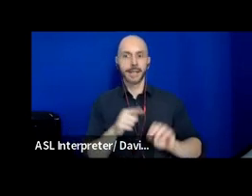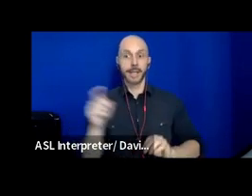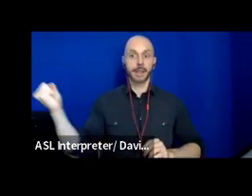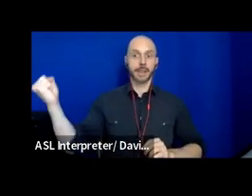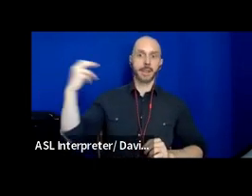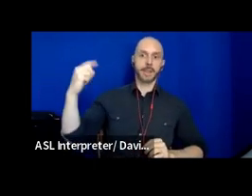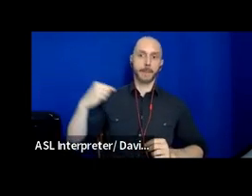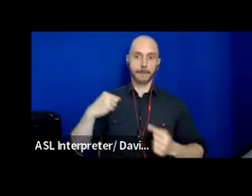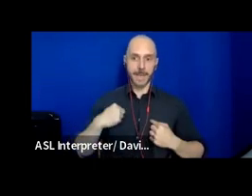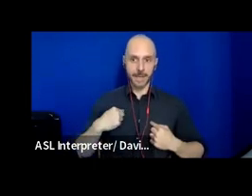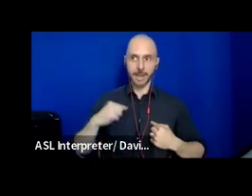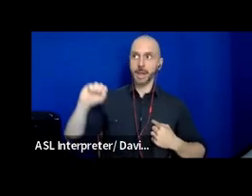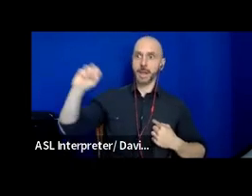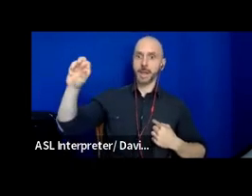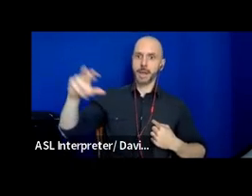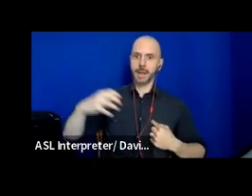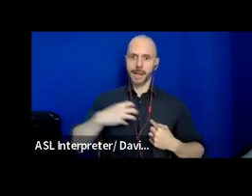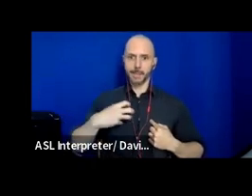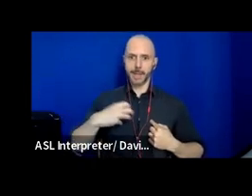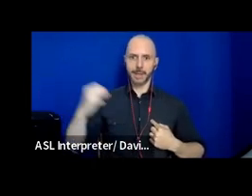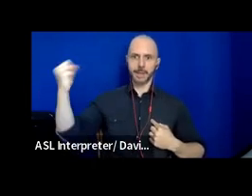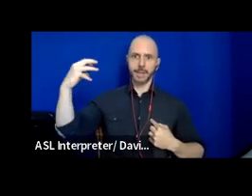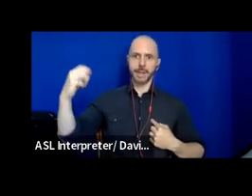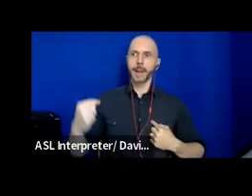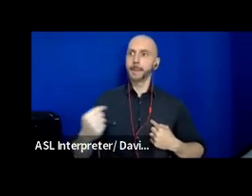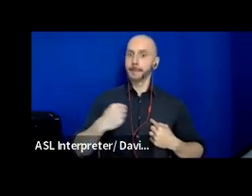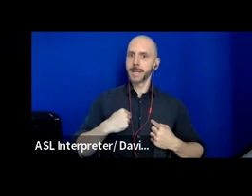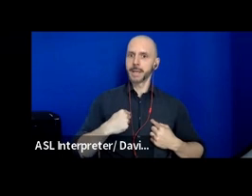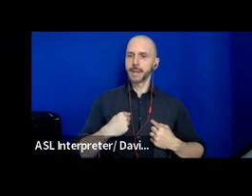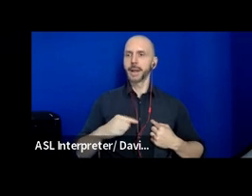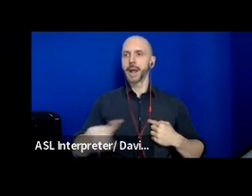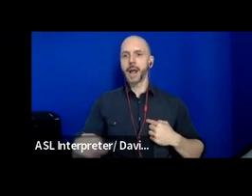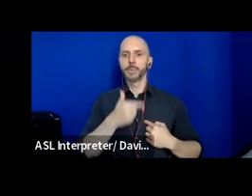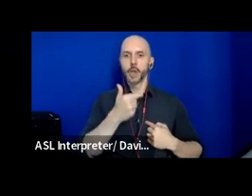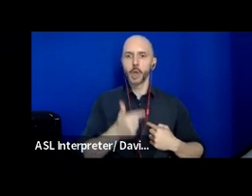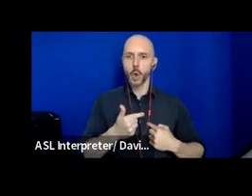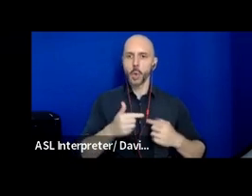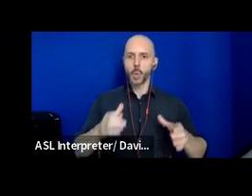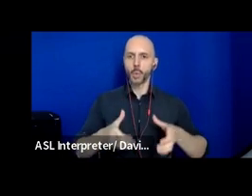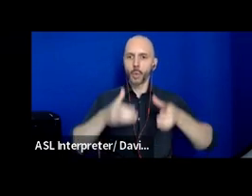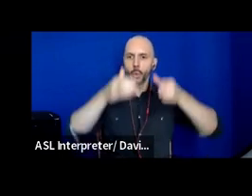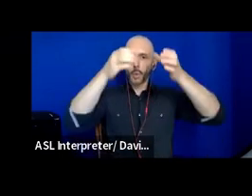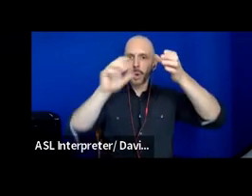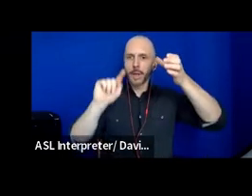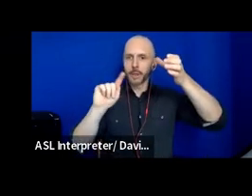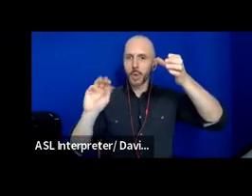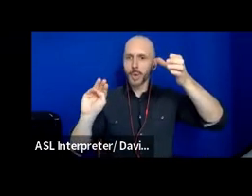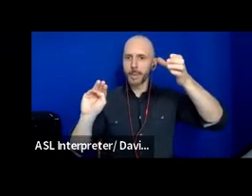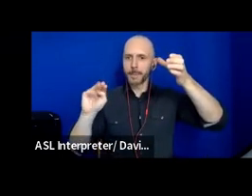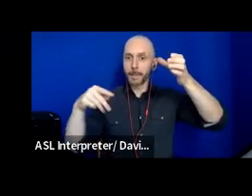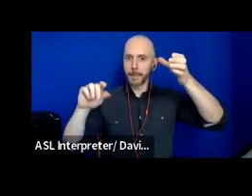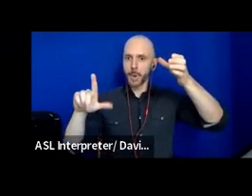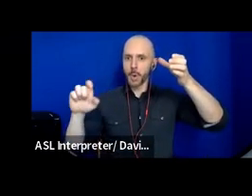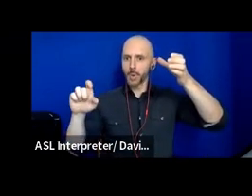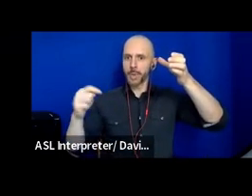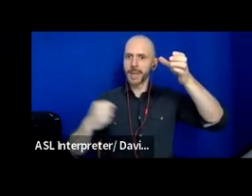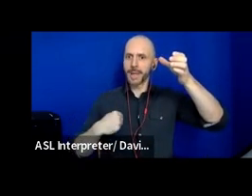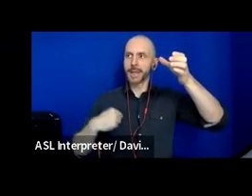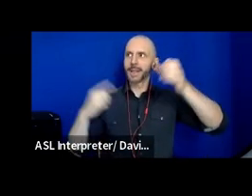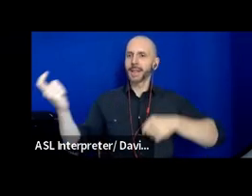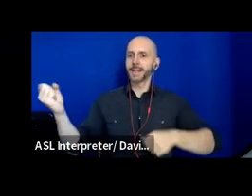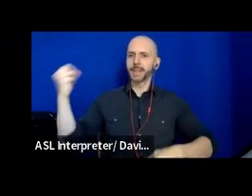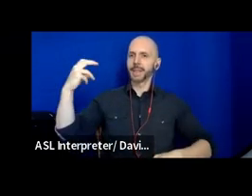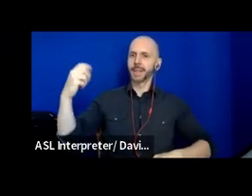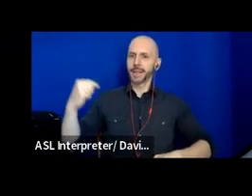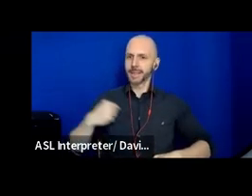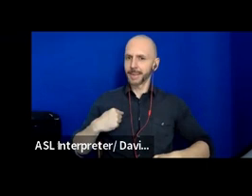when your cast members resist taking on the undesirable roles. So hopefully, and yes, and you have the scenario as well, so